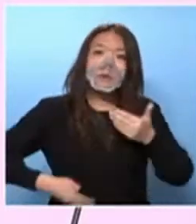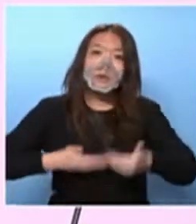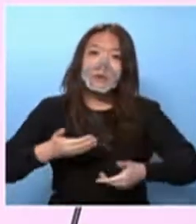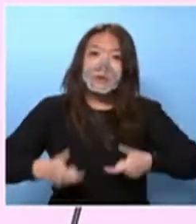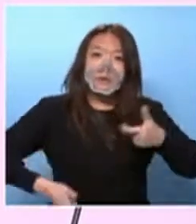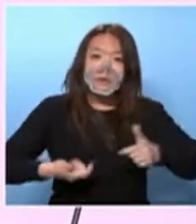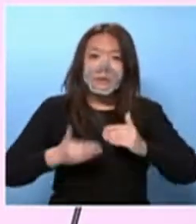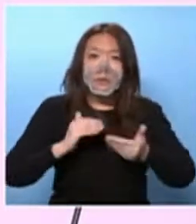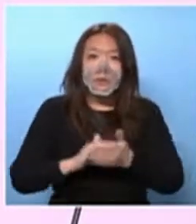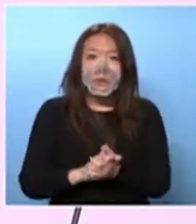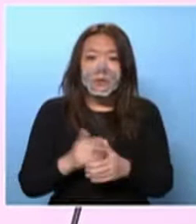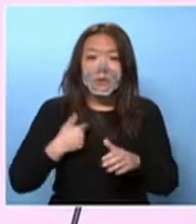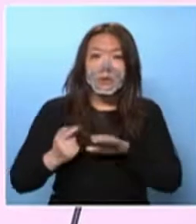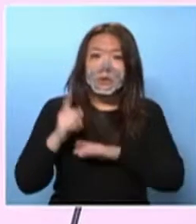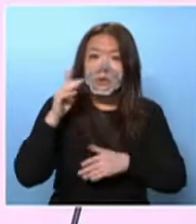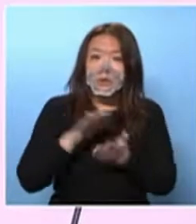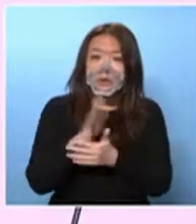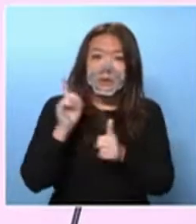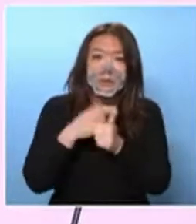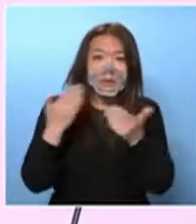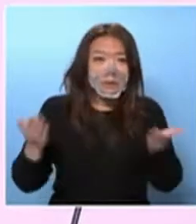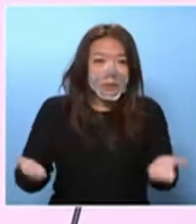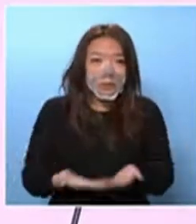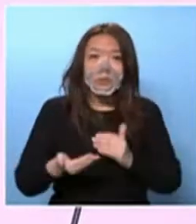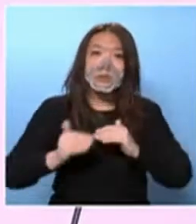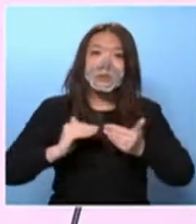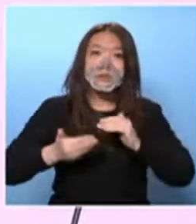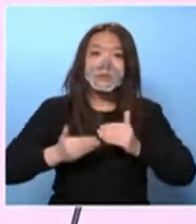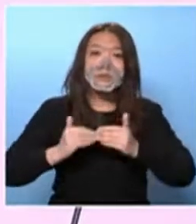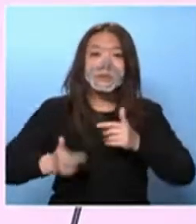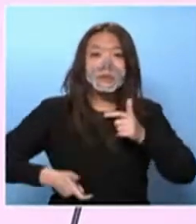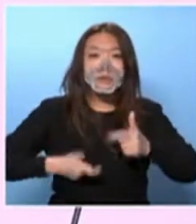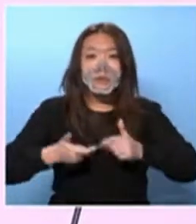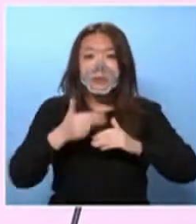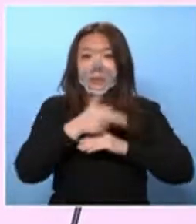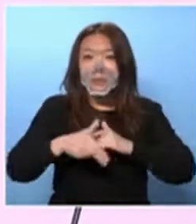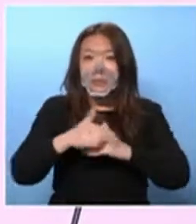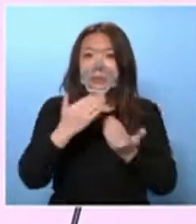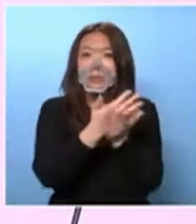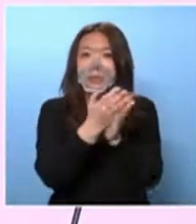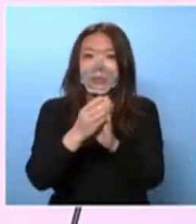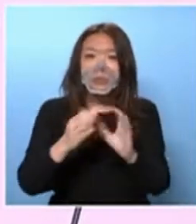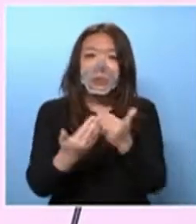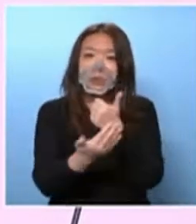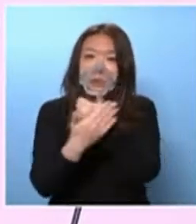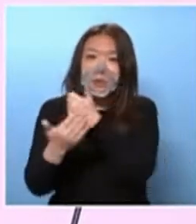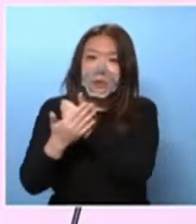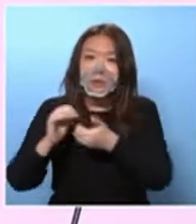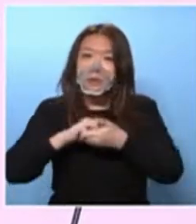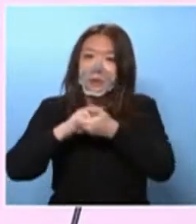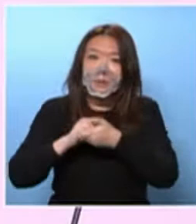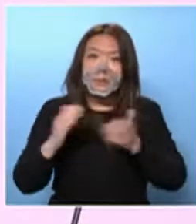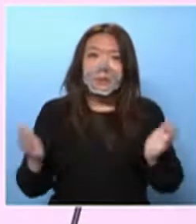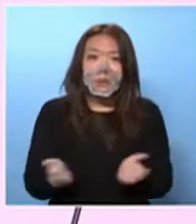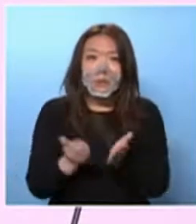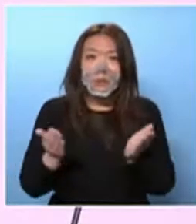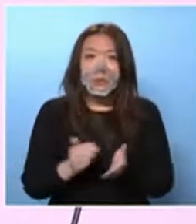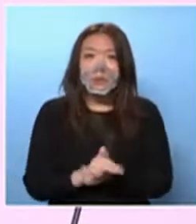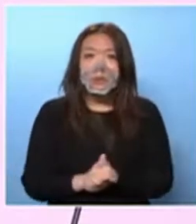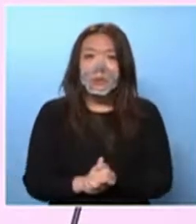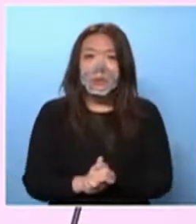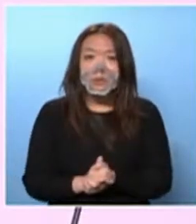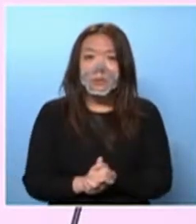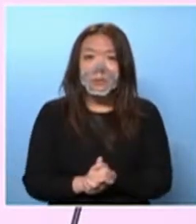Issuing consumption vouchers. Last year, we implemented the consumption voucher scheme for the first time. With the help and concerted efforts